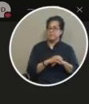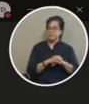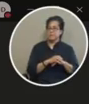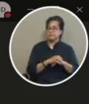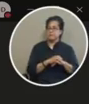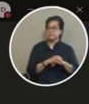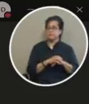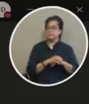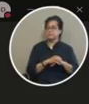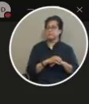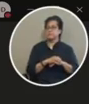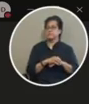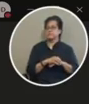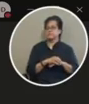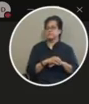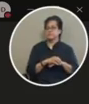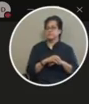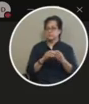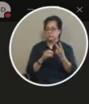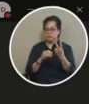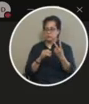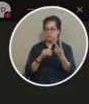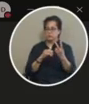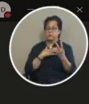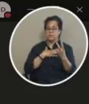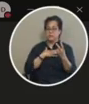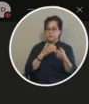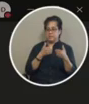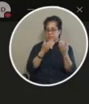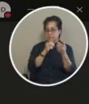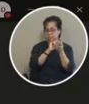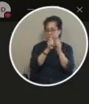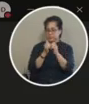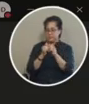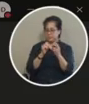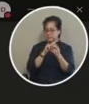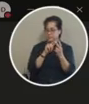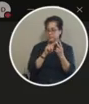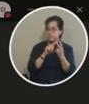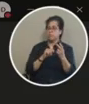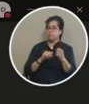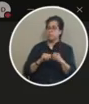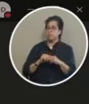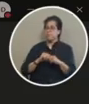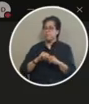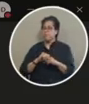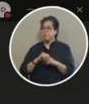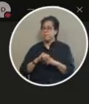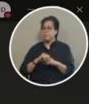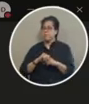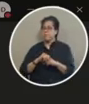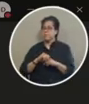And so those are my two. Those are my two. Representative Hernandez. Yes, sir.